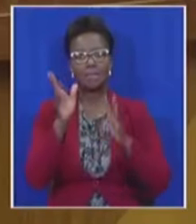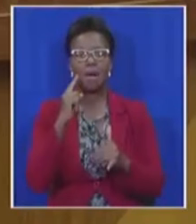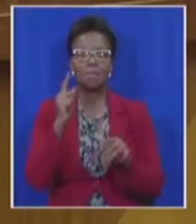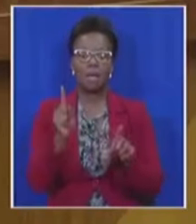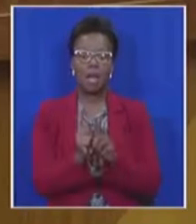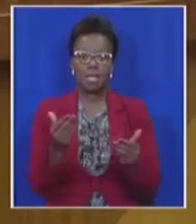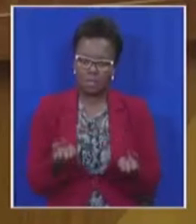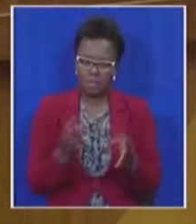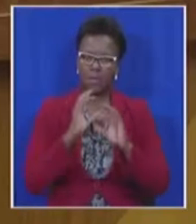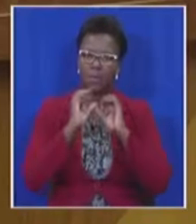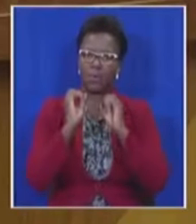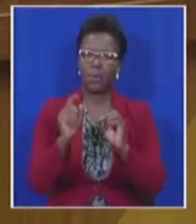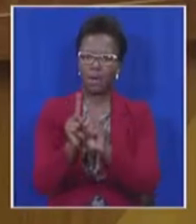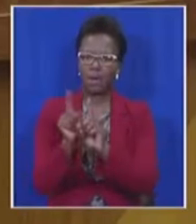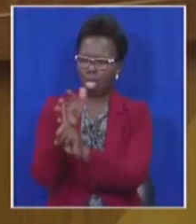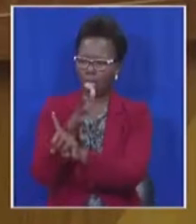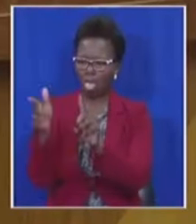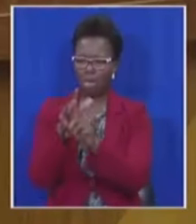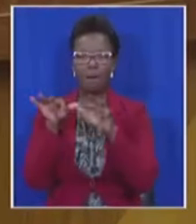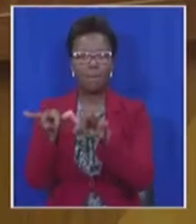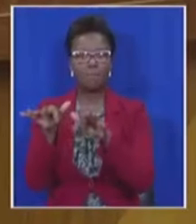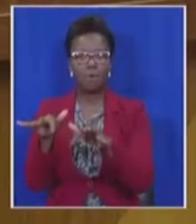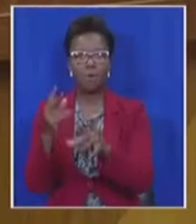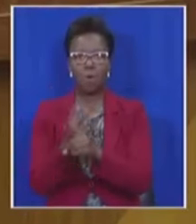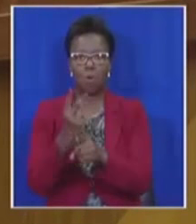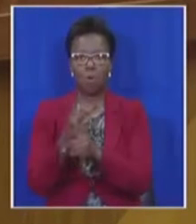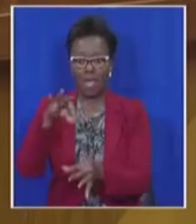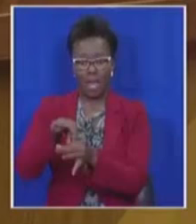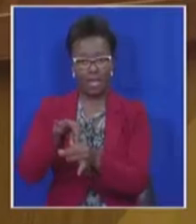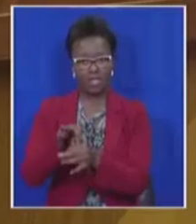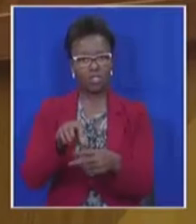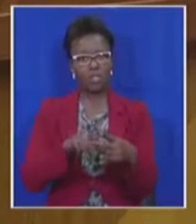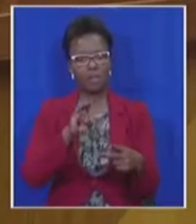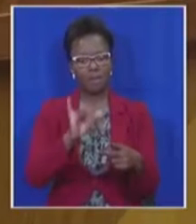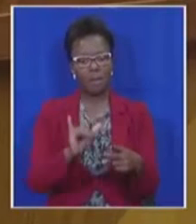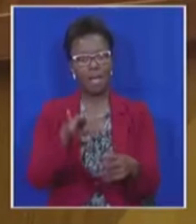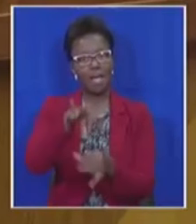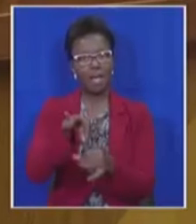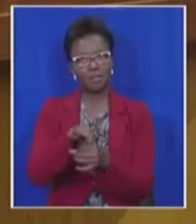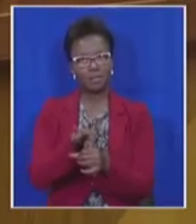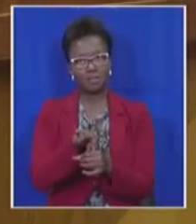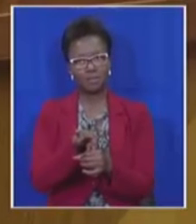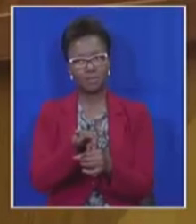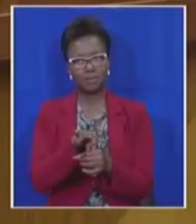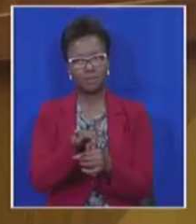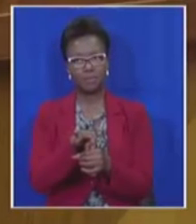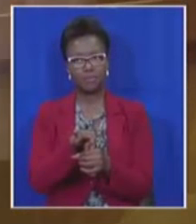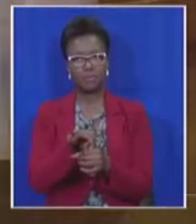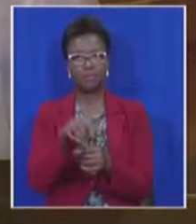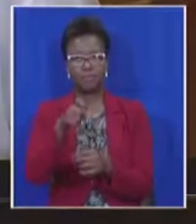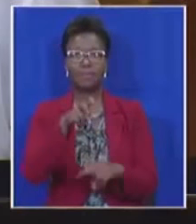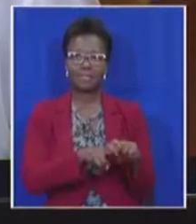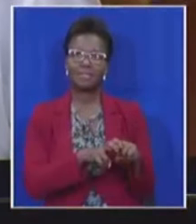to seduce voters. Every time there are elections and by-elections, ANC municipalities... Mthumpe, take your seat,